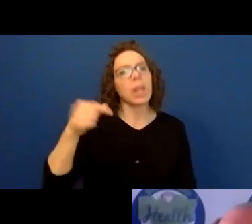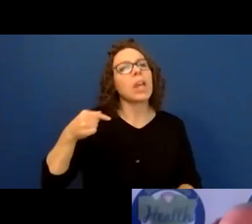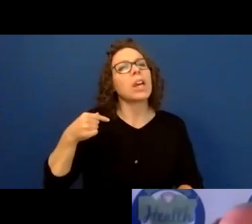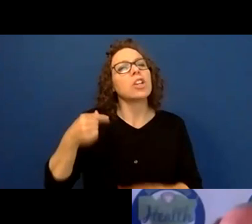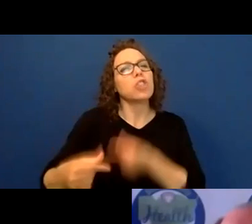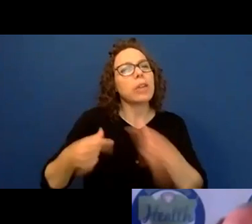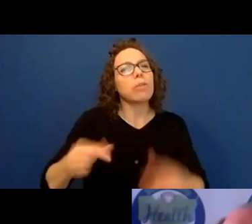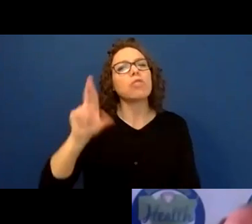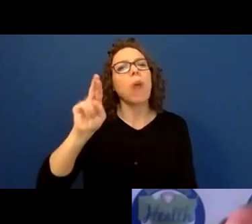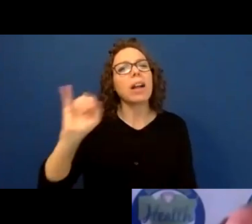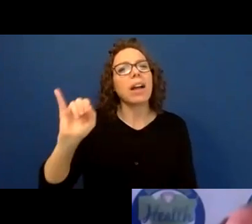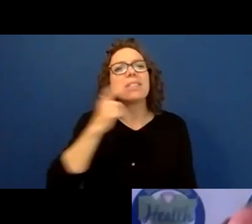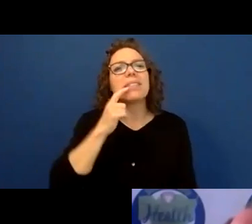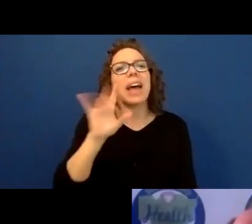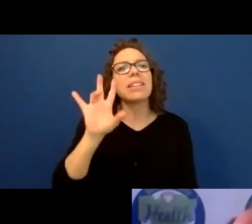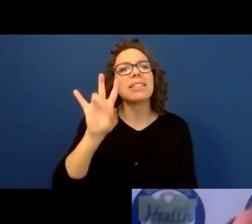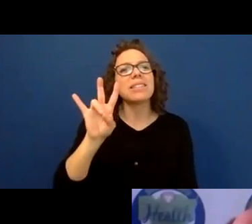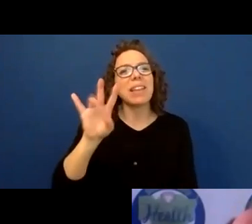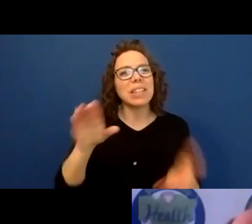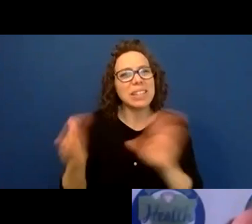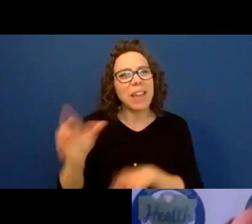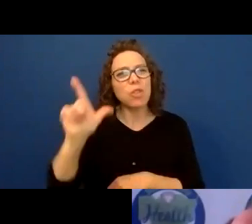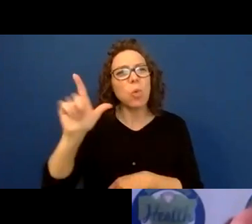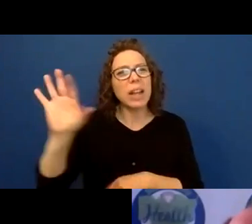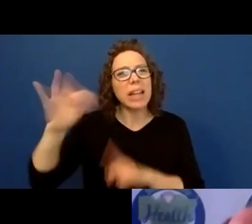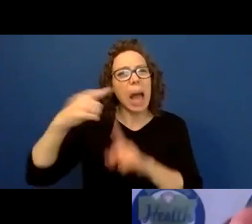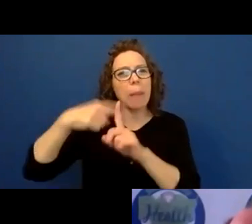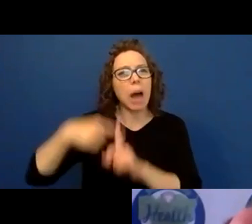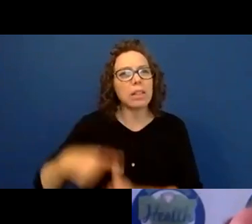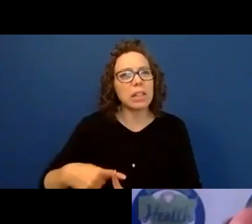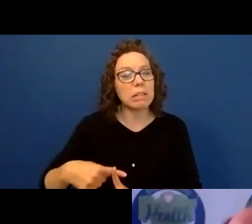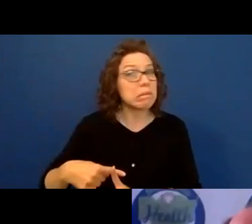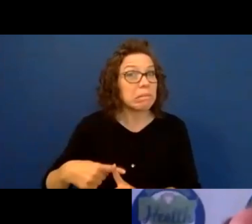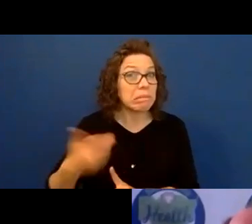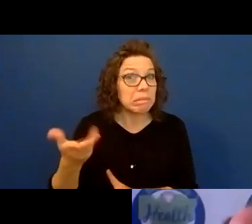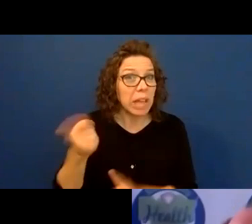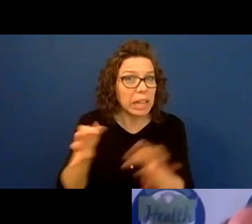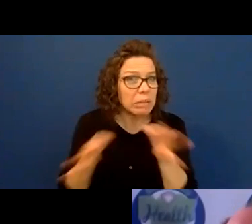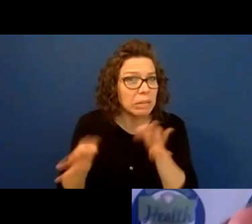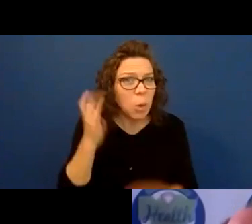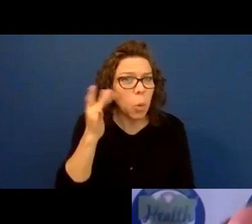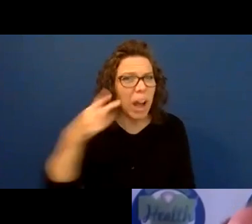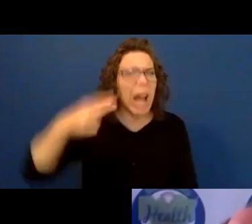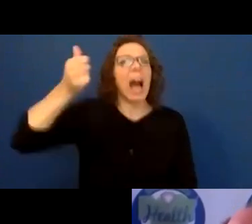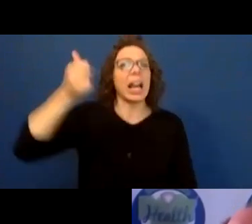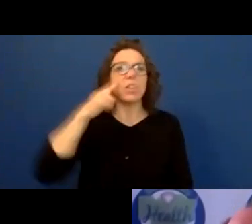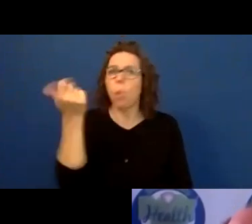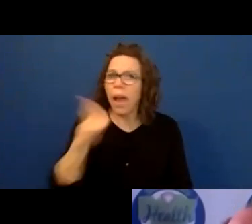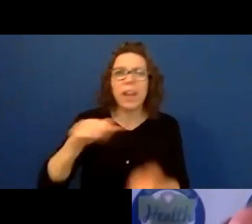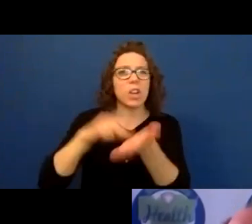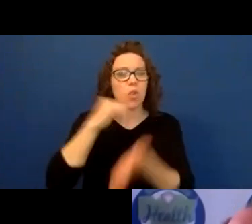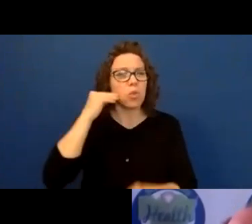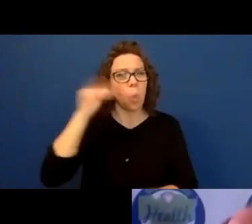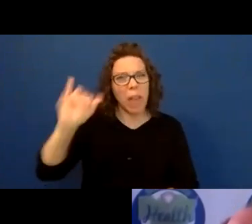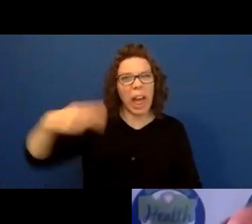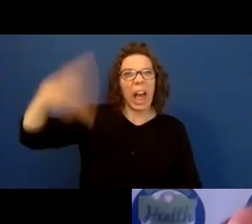reported 7 deaths and 29 confirmed positives. Was wondering if there's any explanation for why it is the highest of all the nursing homes and